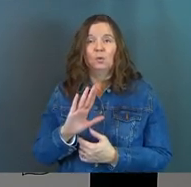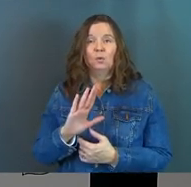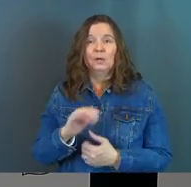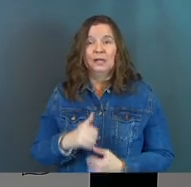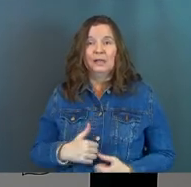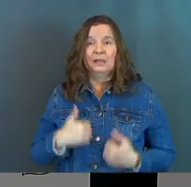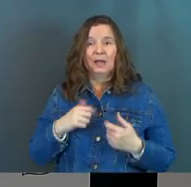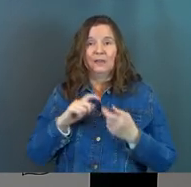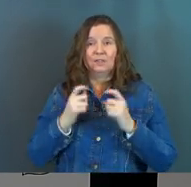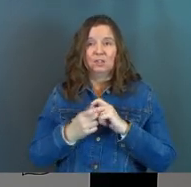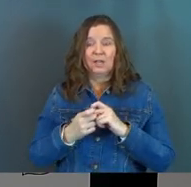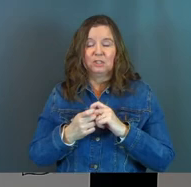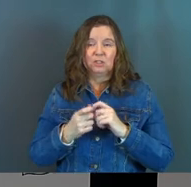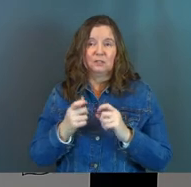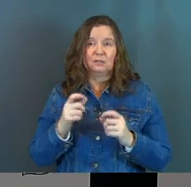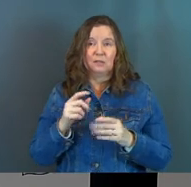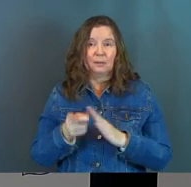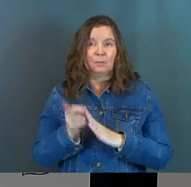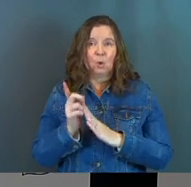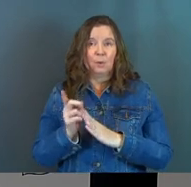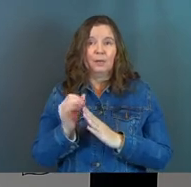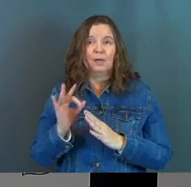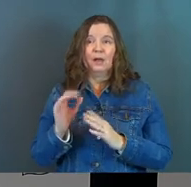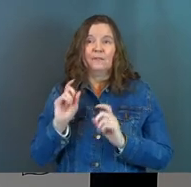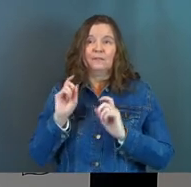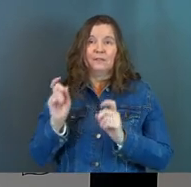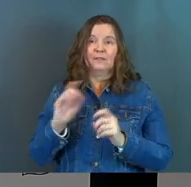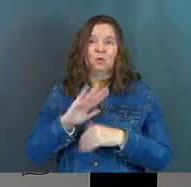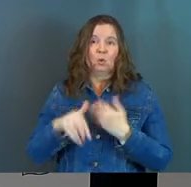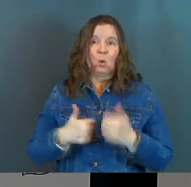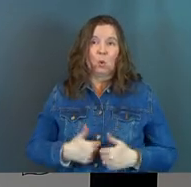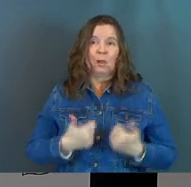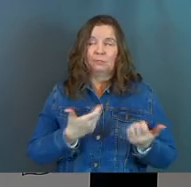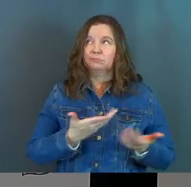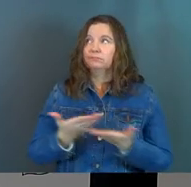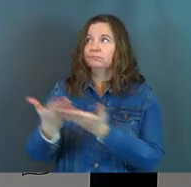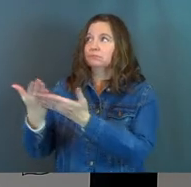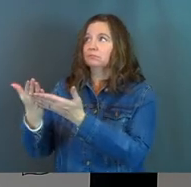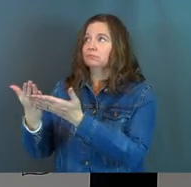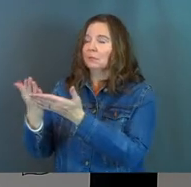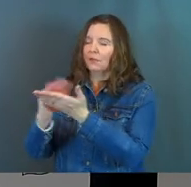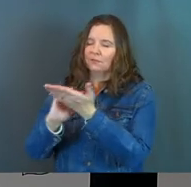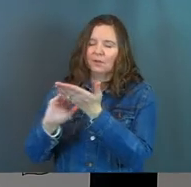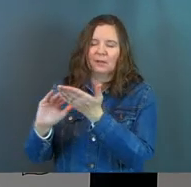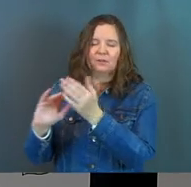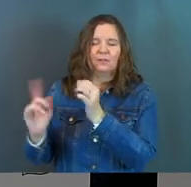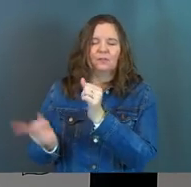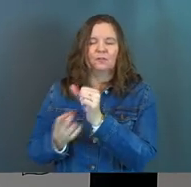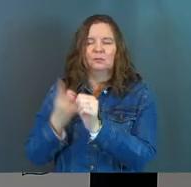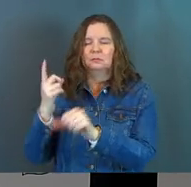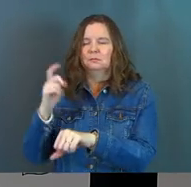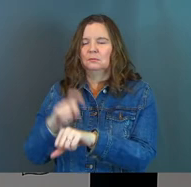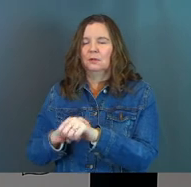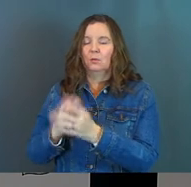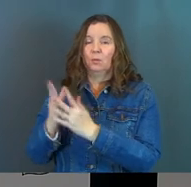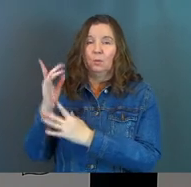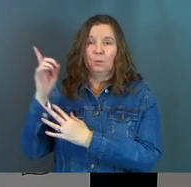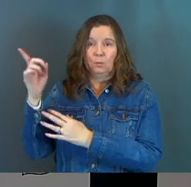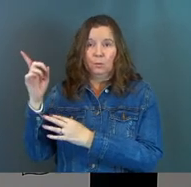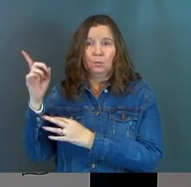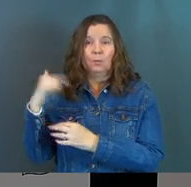if this is your life-changing, supernatural moment of giving your whole life to Jesus Christ, being forgiven for the first time by